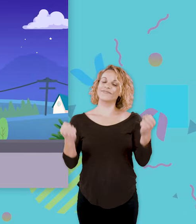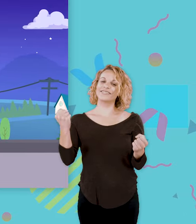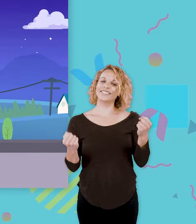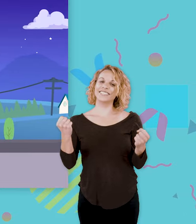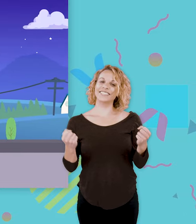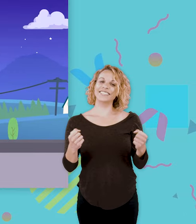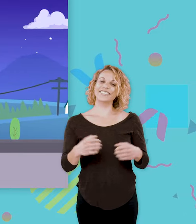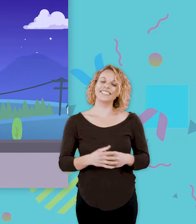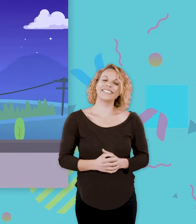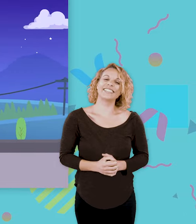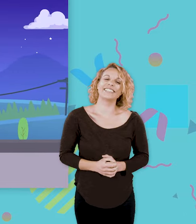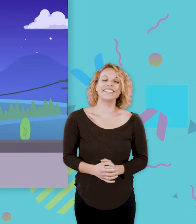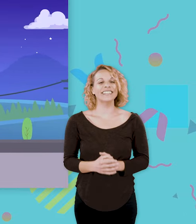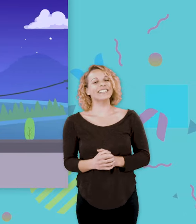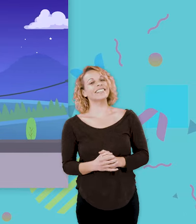truck.